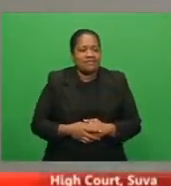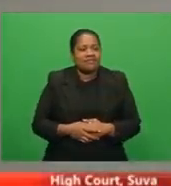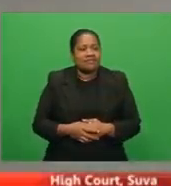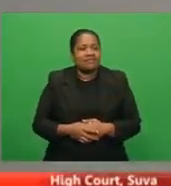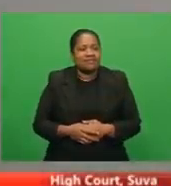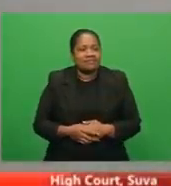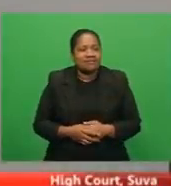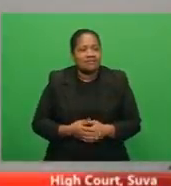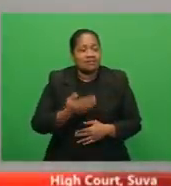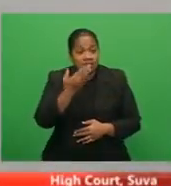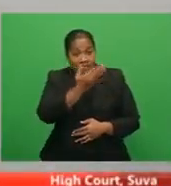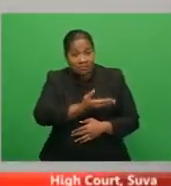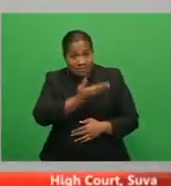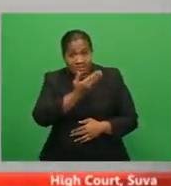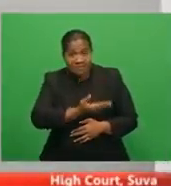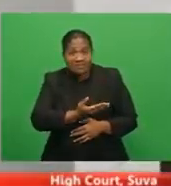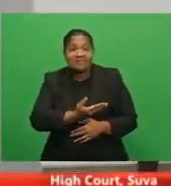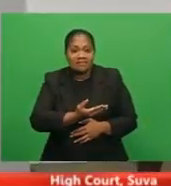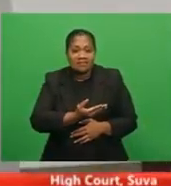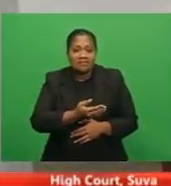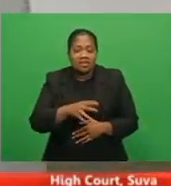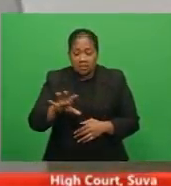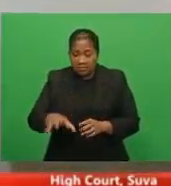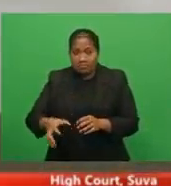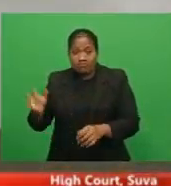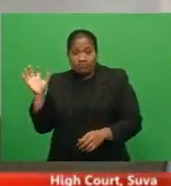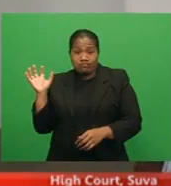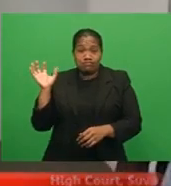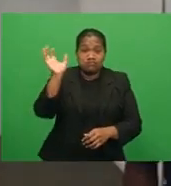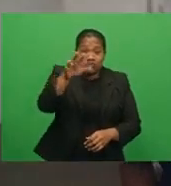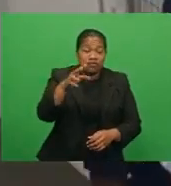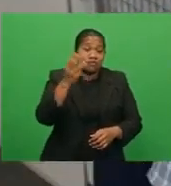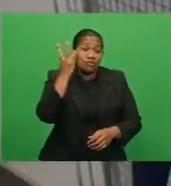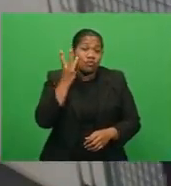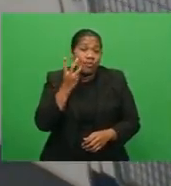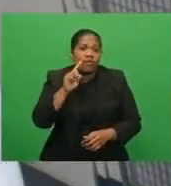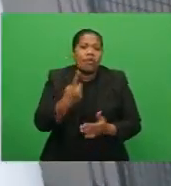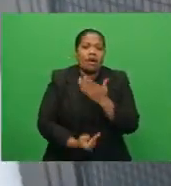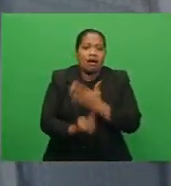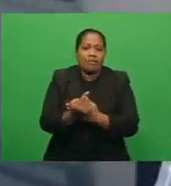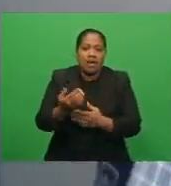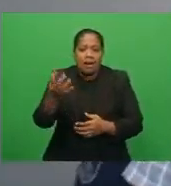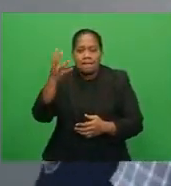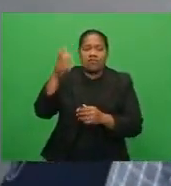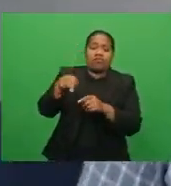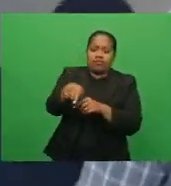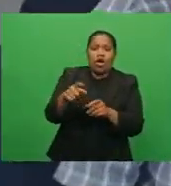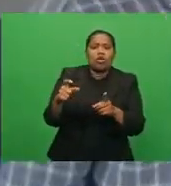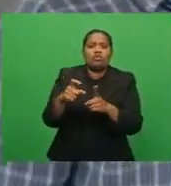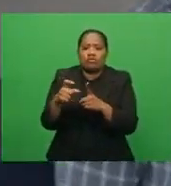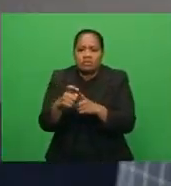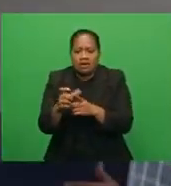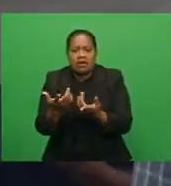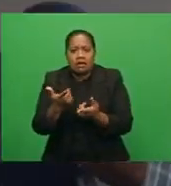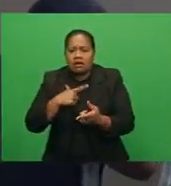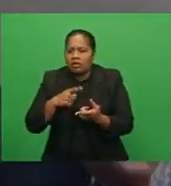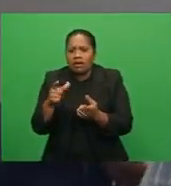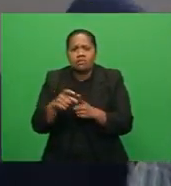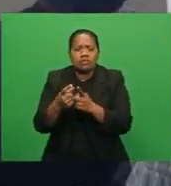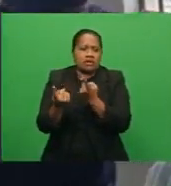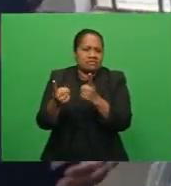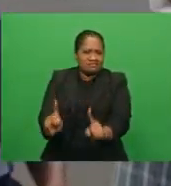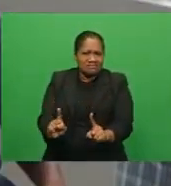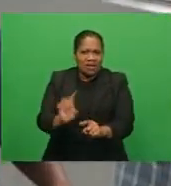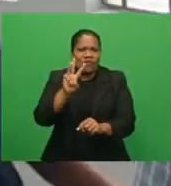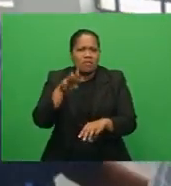concrete block at Rauluni, but it hit their daughter instead, resulting in her death. In the High Court today, Rauluni gave evidence that